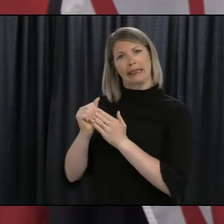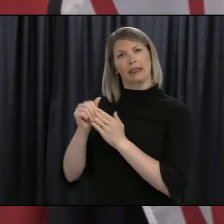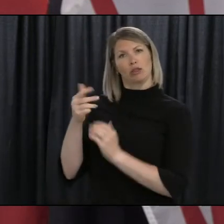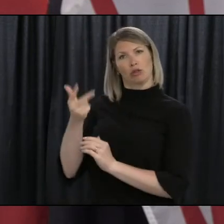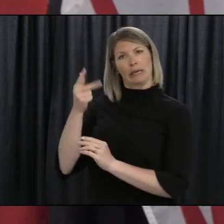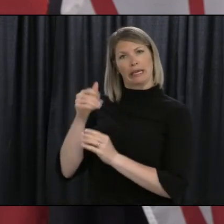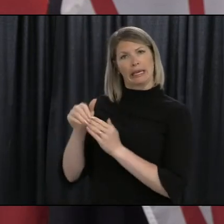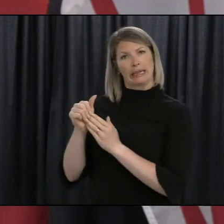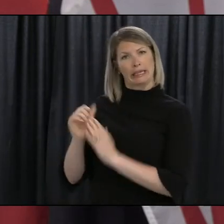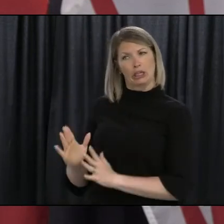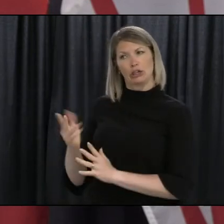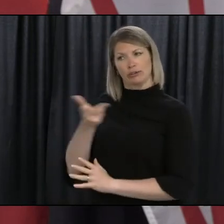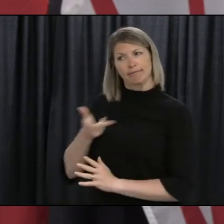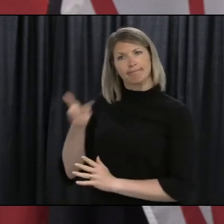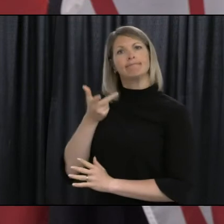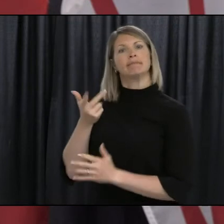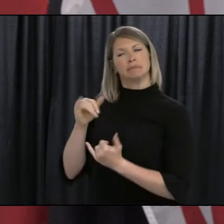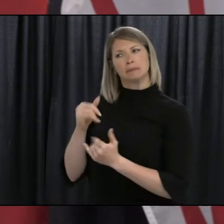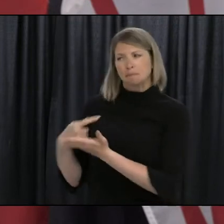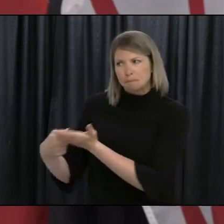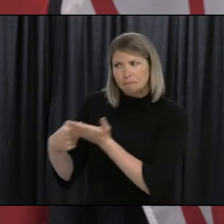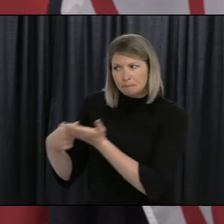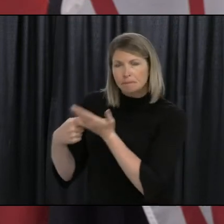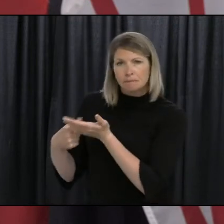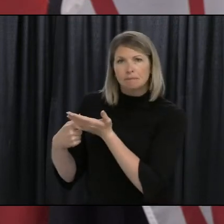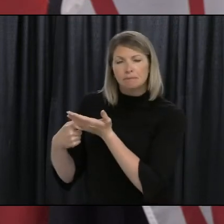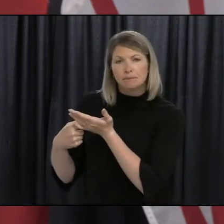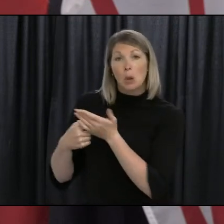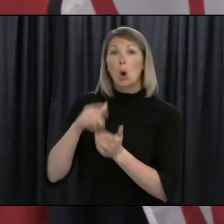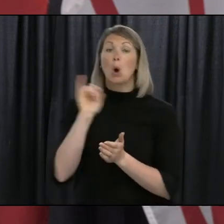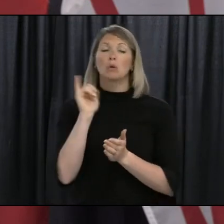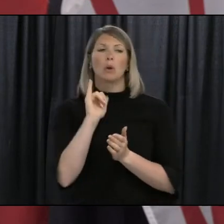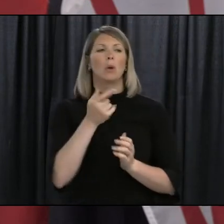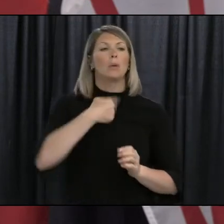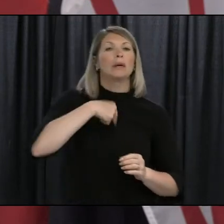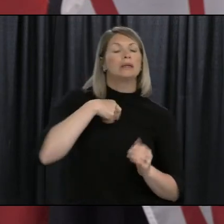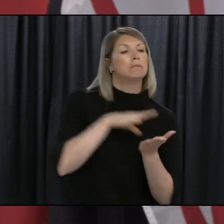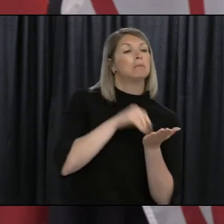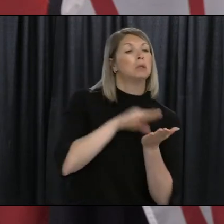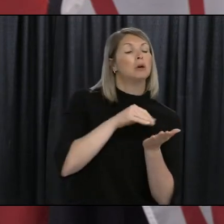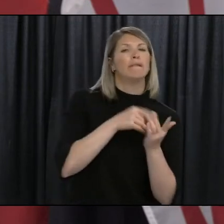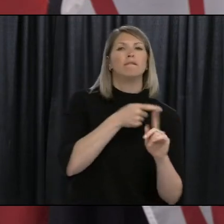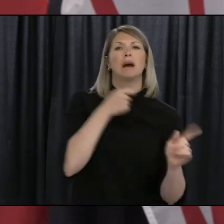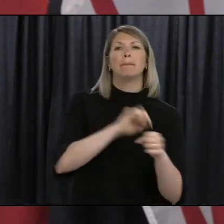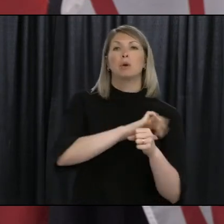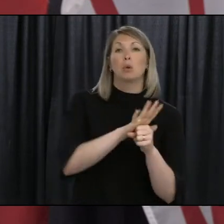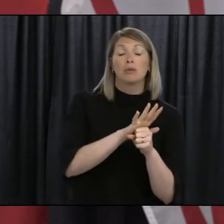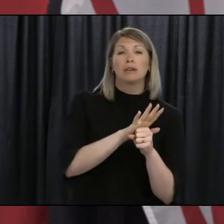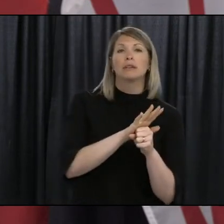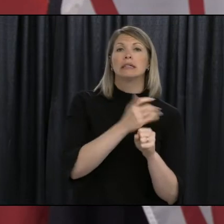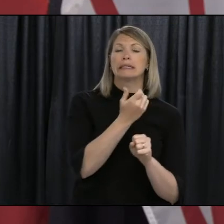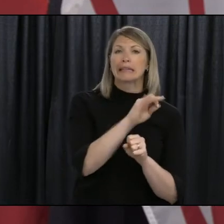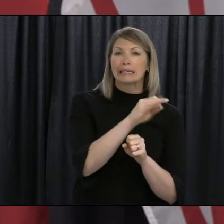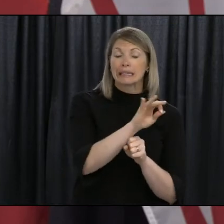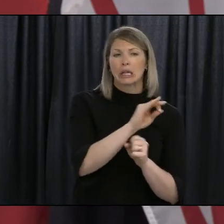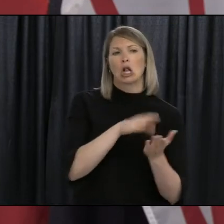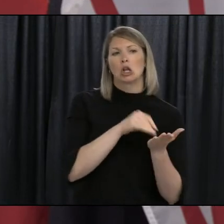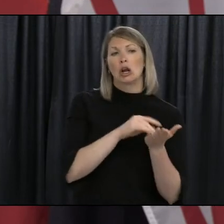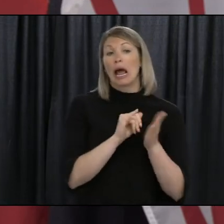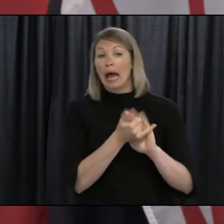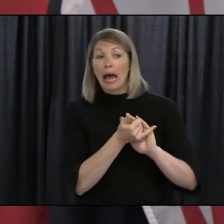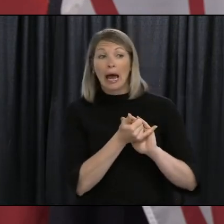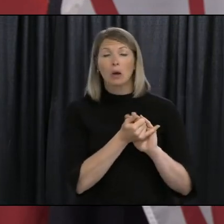looking at service delivery and trying to learn from COVID-19, the experiences, and building on